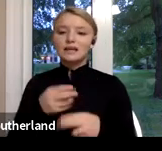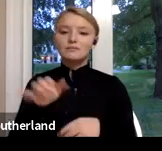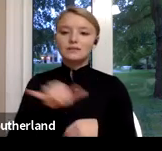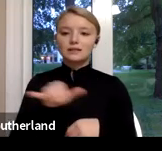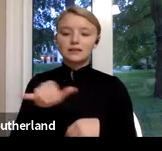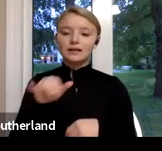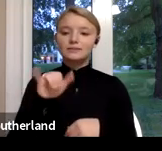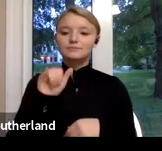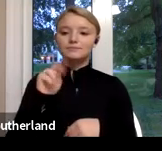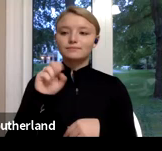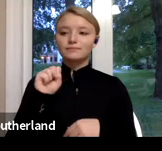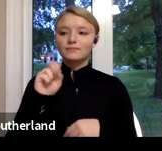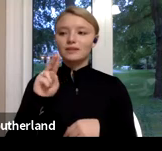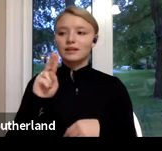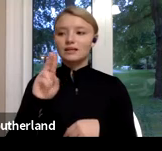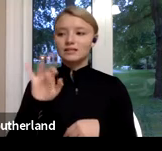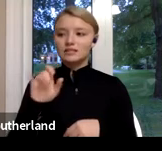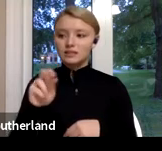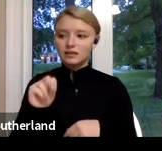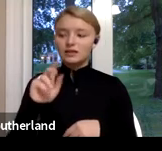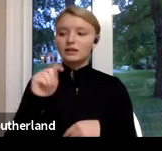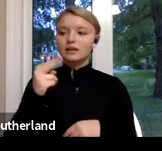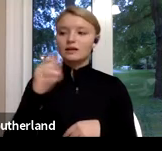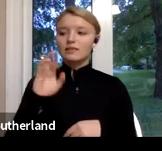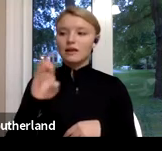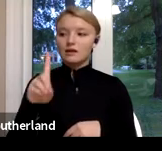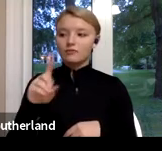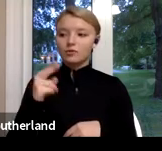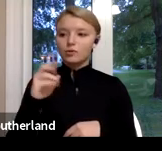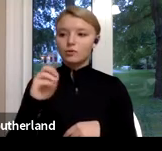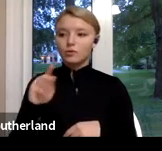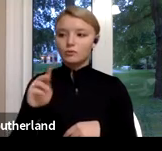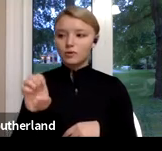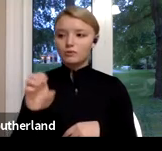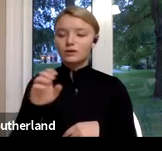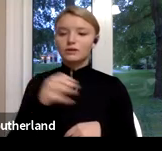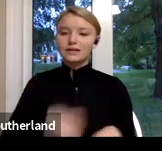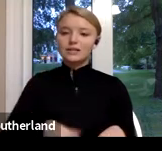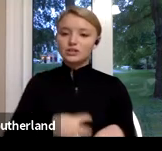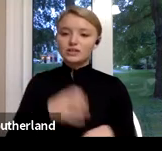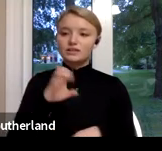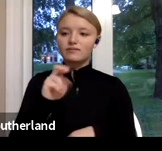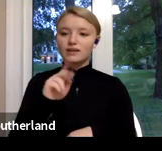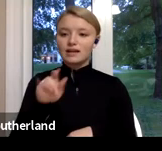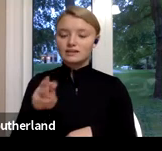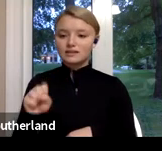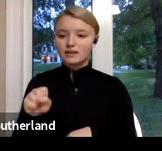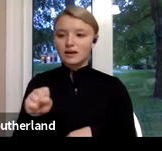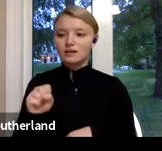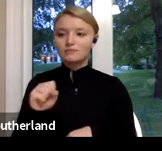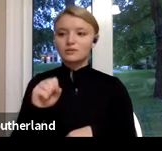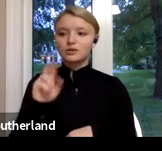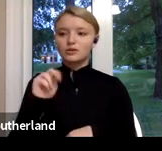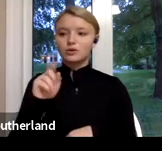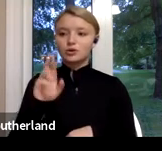thyroid hormone, digestive enzymes, neurotransmitters like dopamine and serotonin.